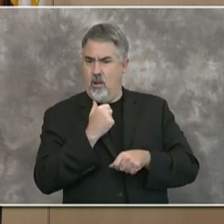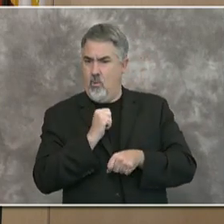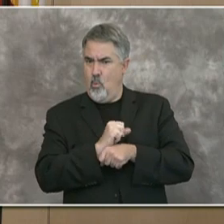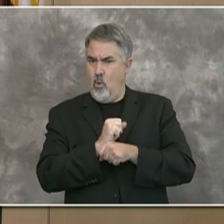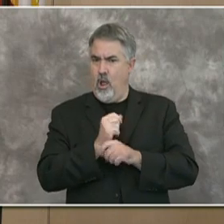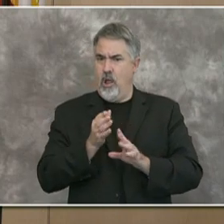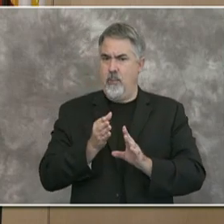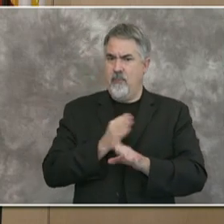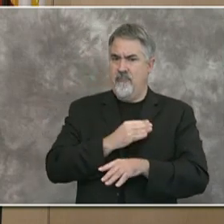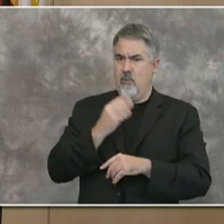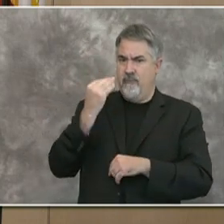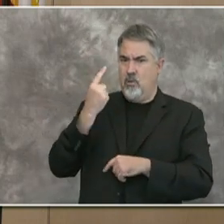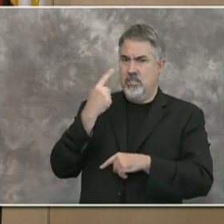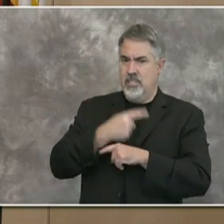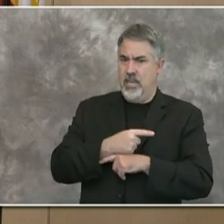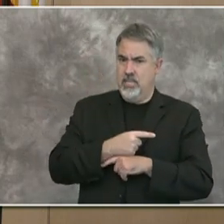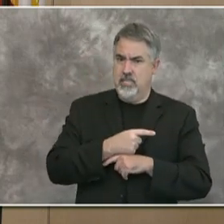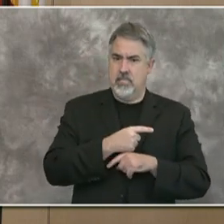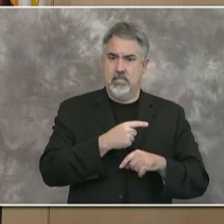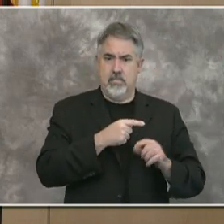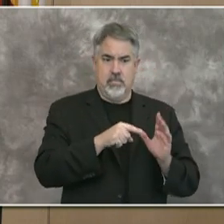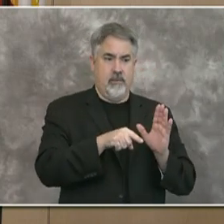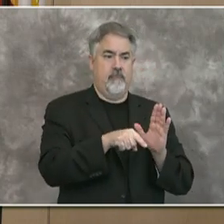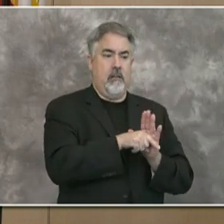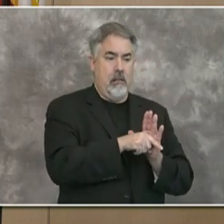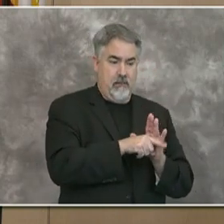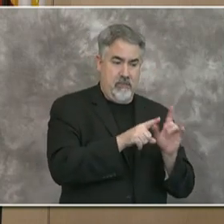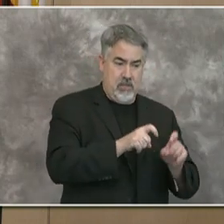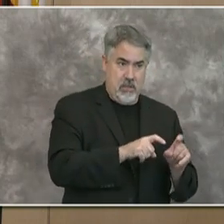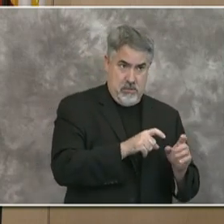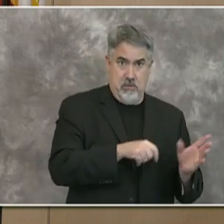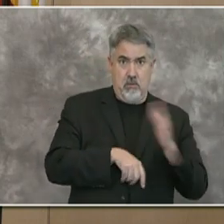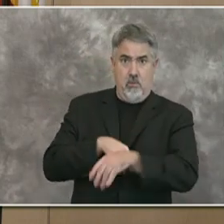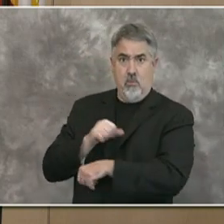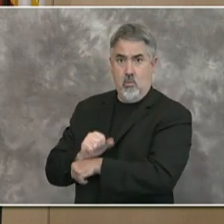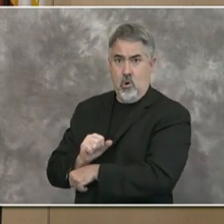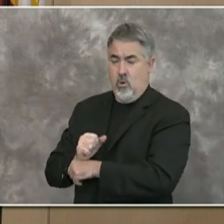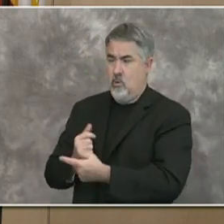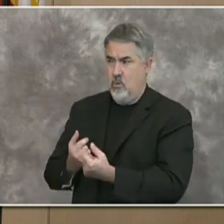test negative? Well, that's the whole point of